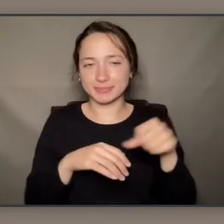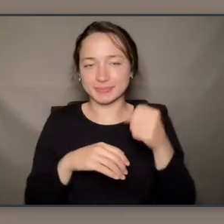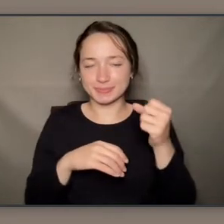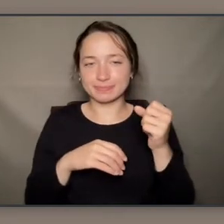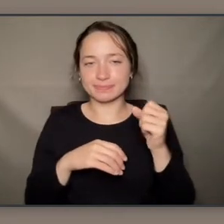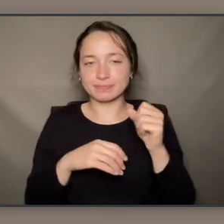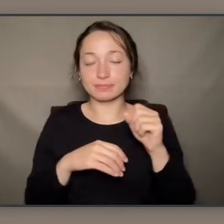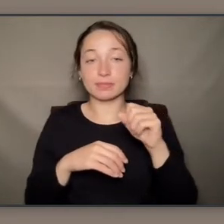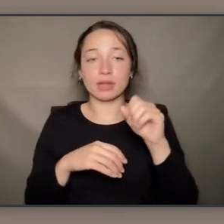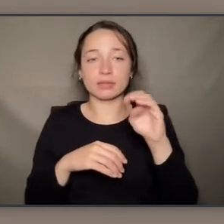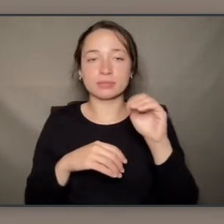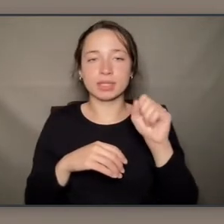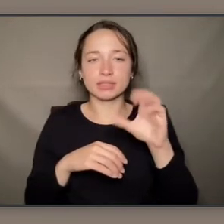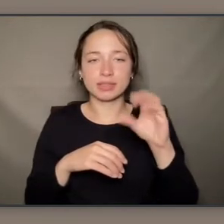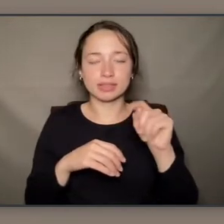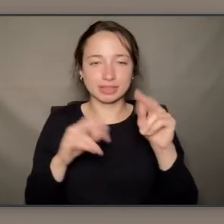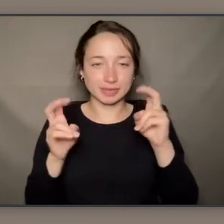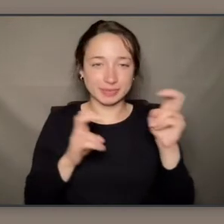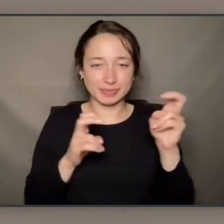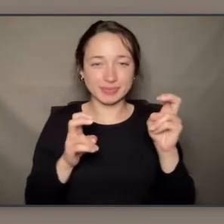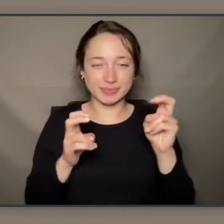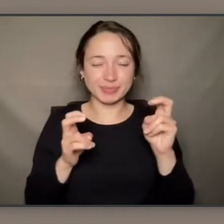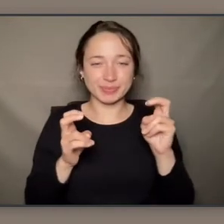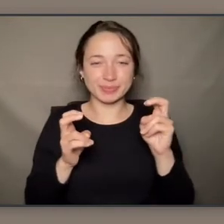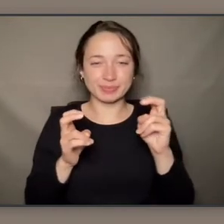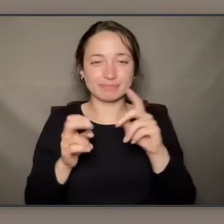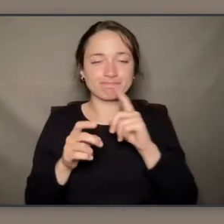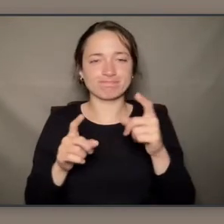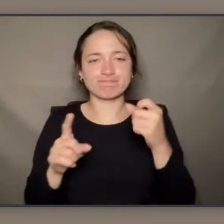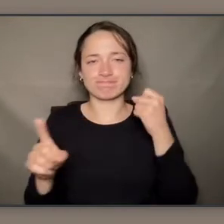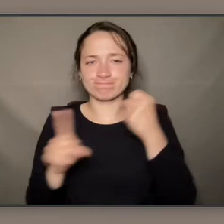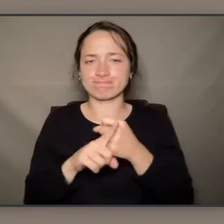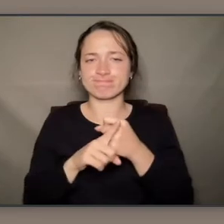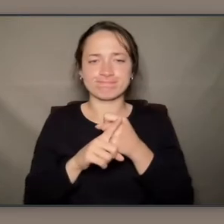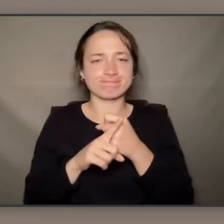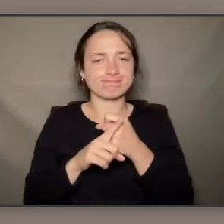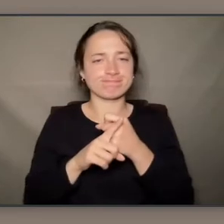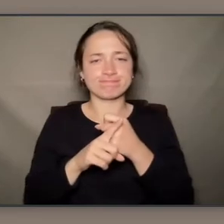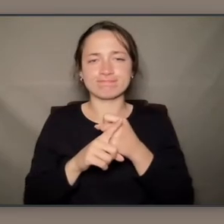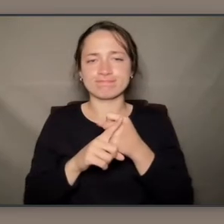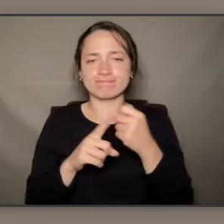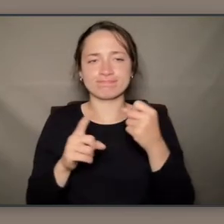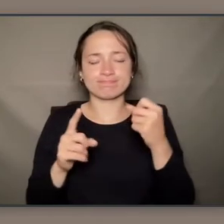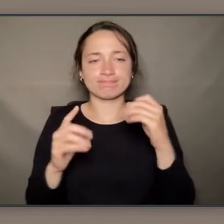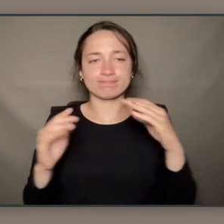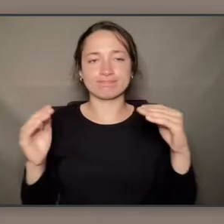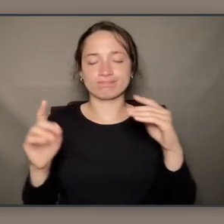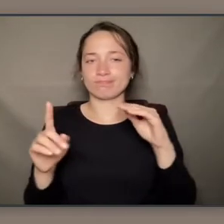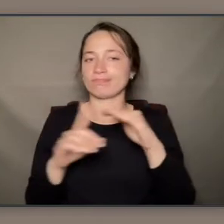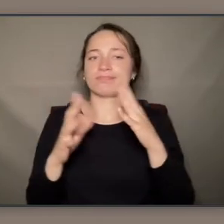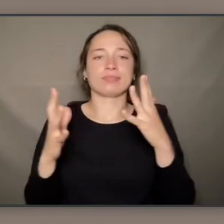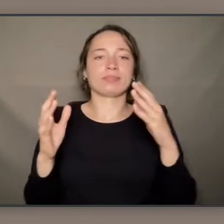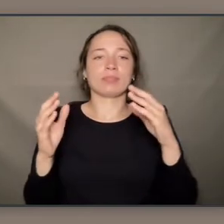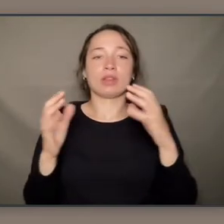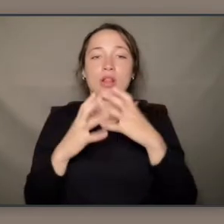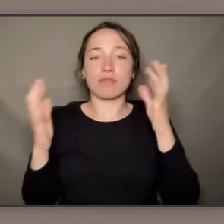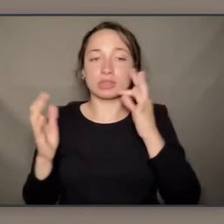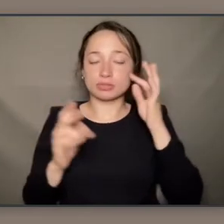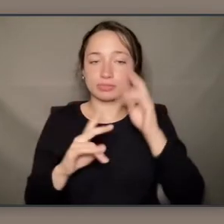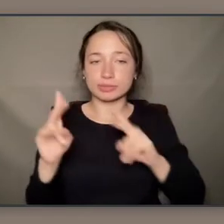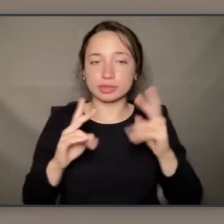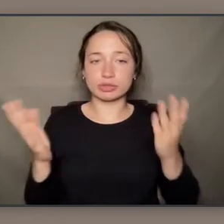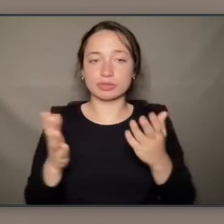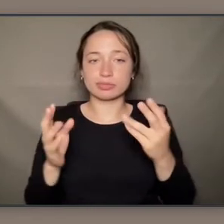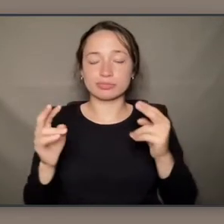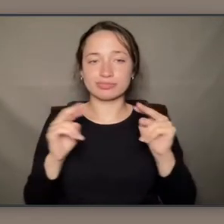though, it was in the early 90s where the mascot issue really hit a peak. And a lot of